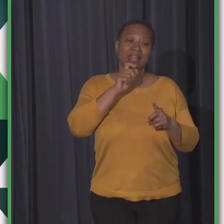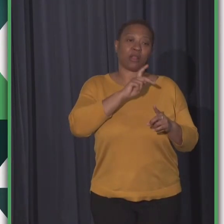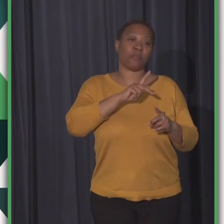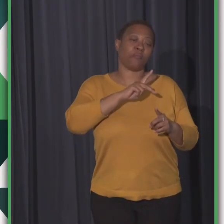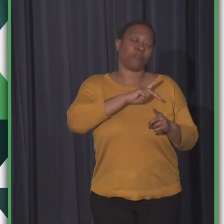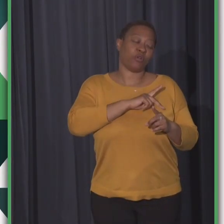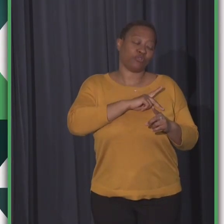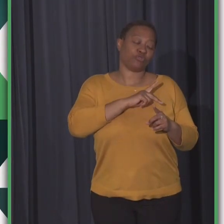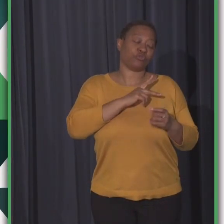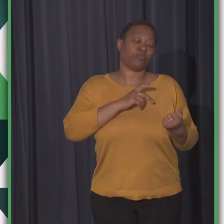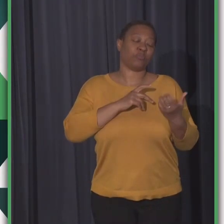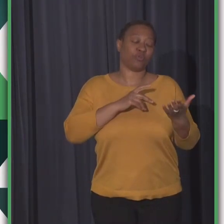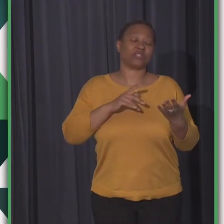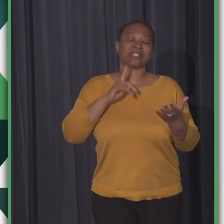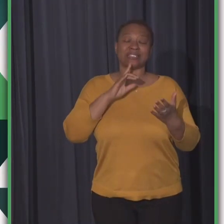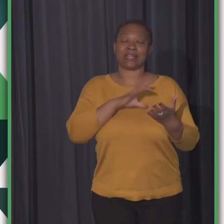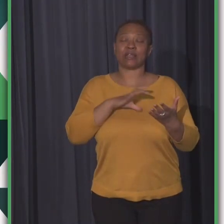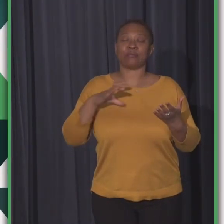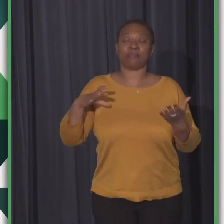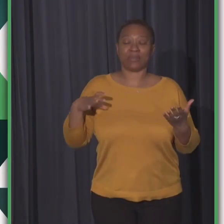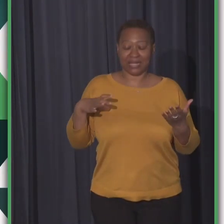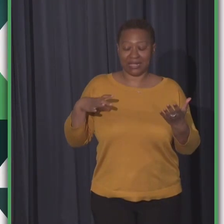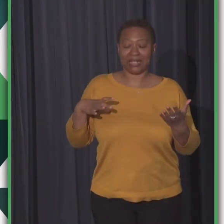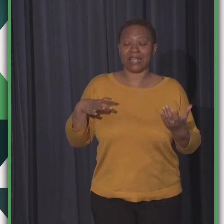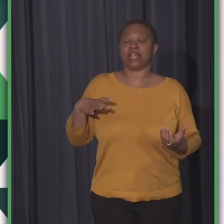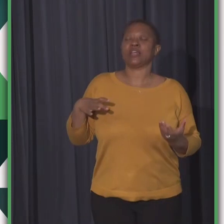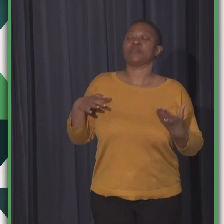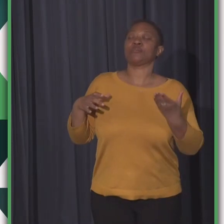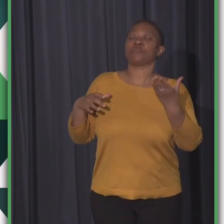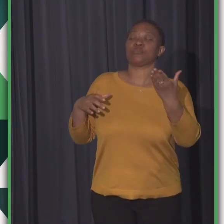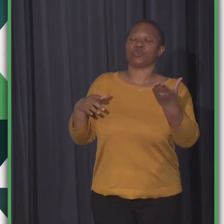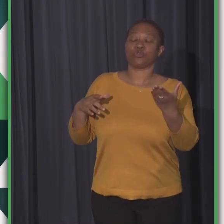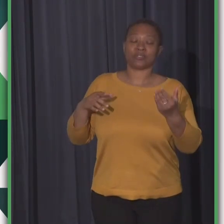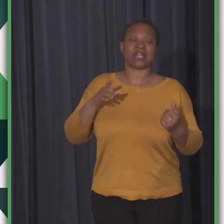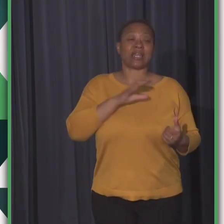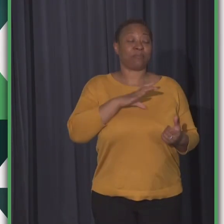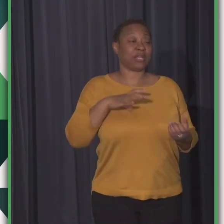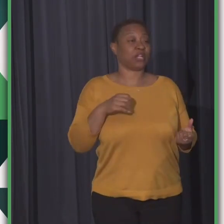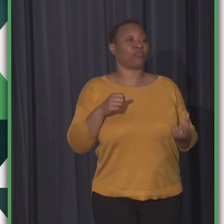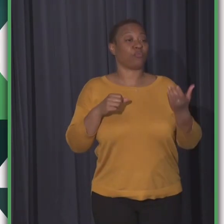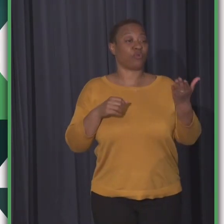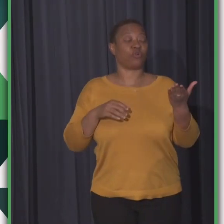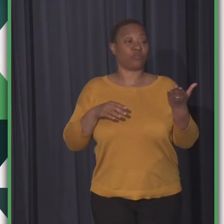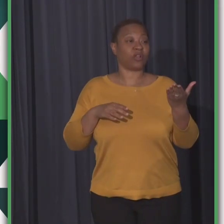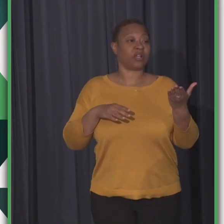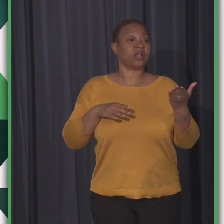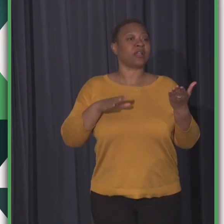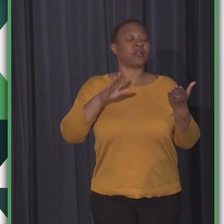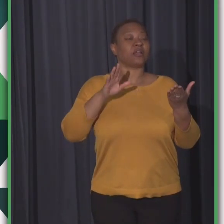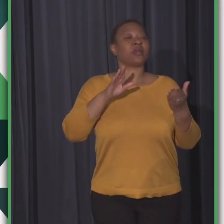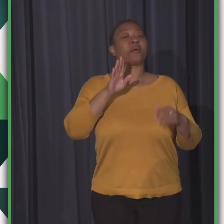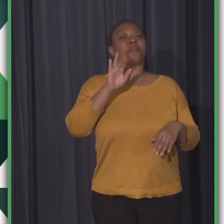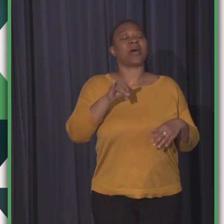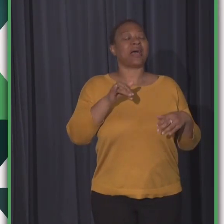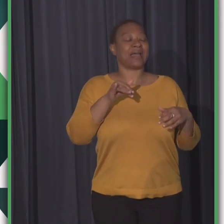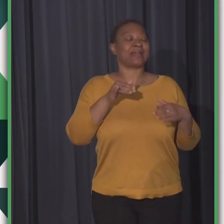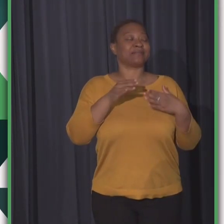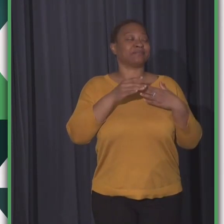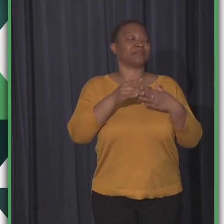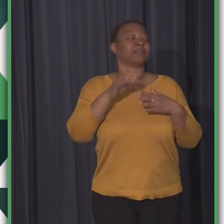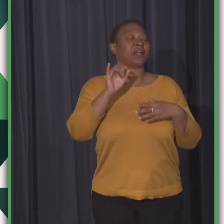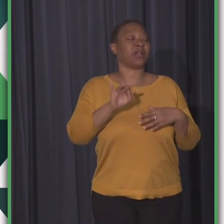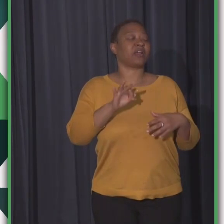it's the committee's motion. Okay. The committee moves that by the direction of the Policy Committee, I move to